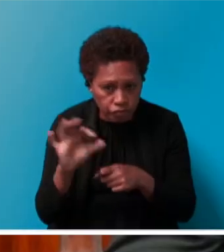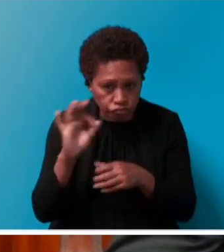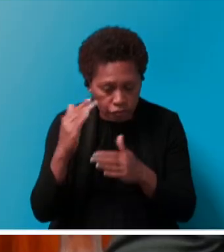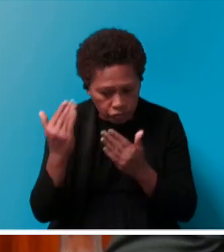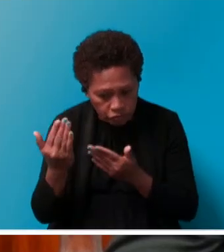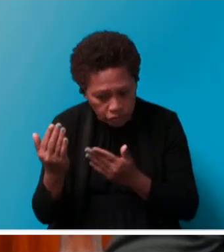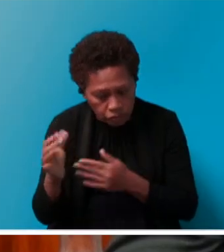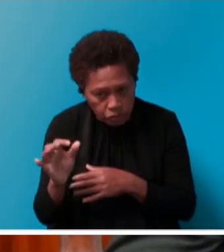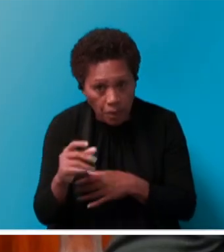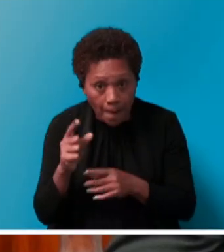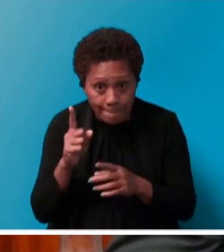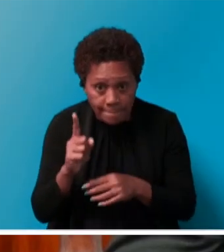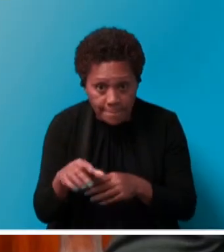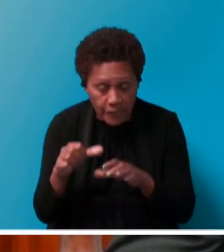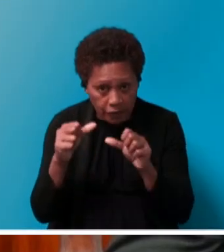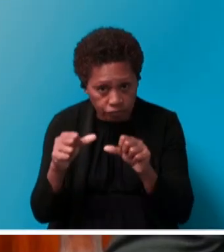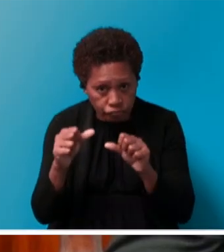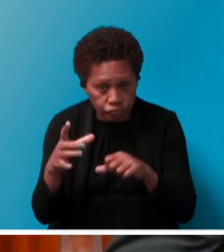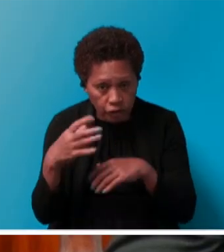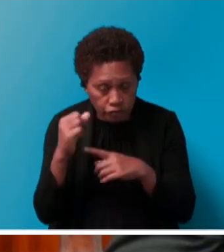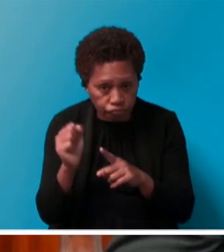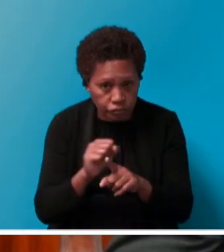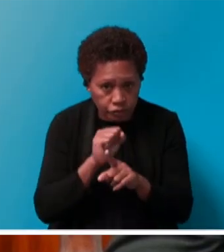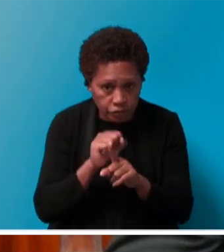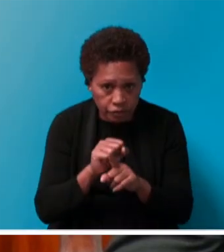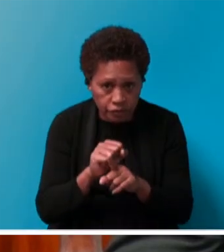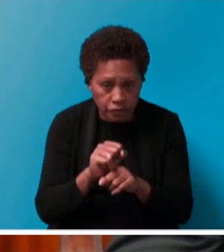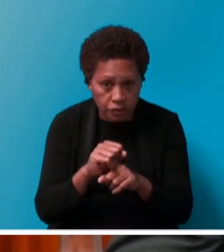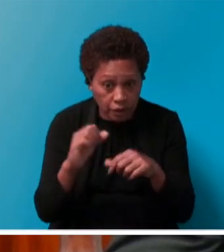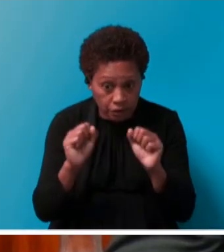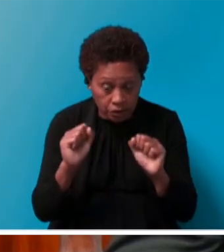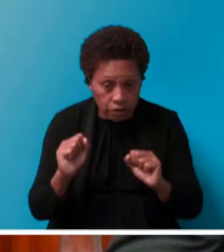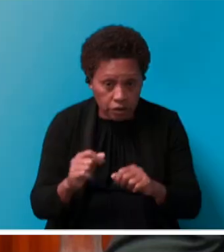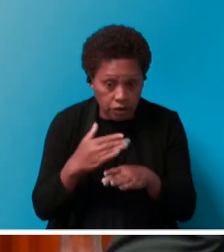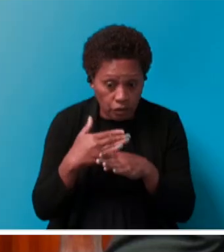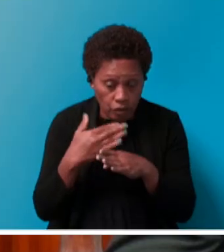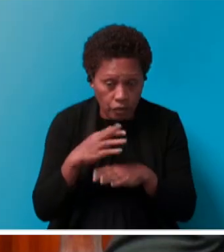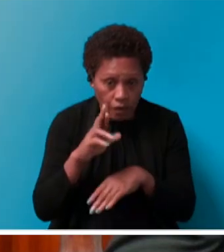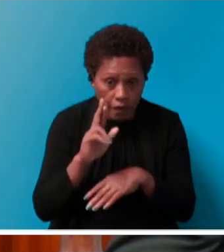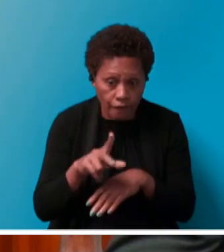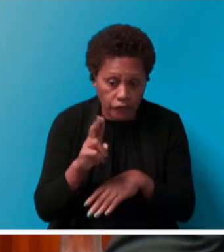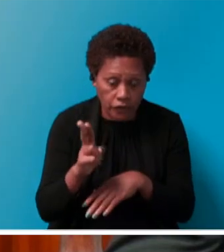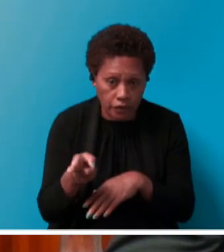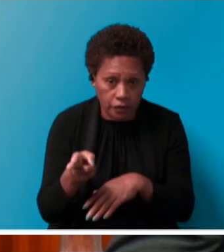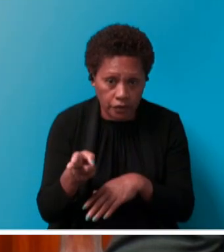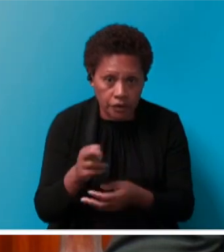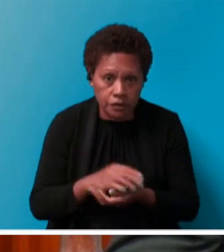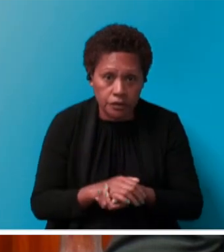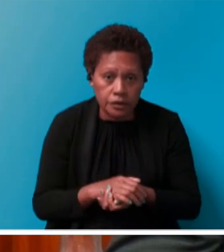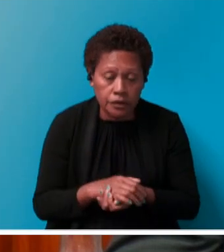protected, where her rights are safeguarded by a system that works for her, and where her Fijian voices echoes